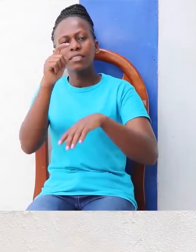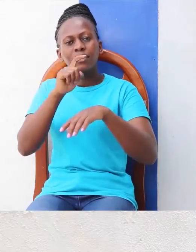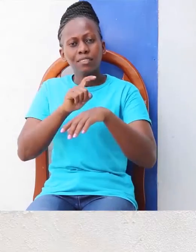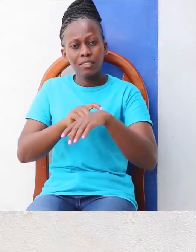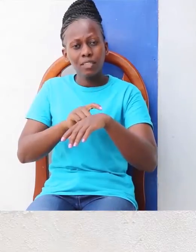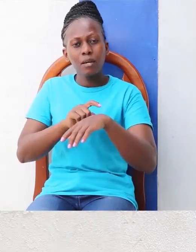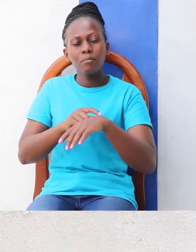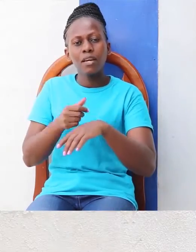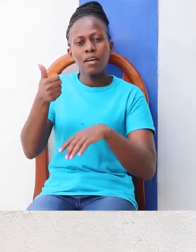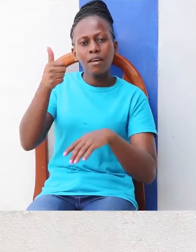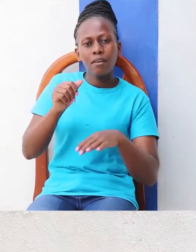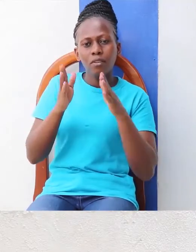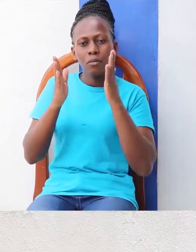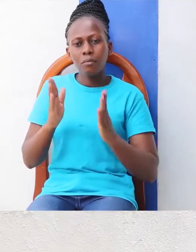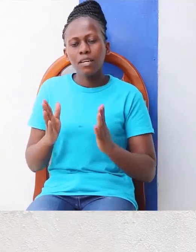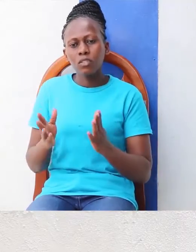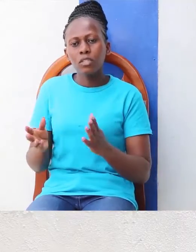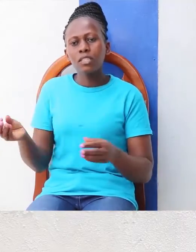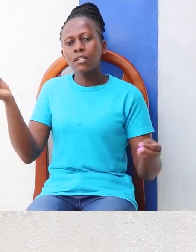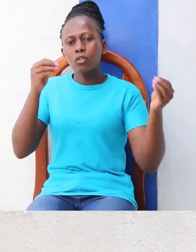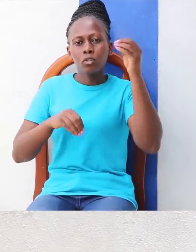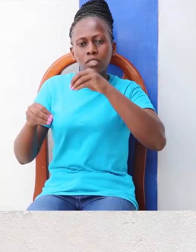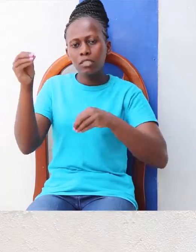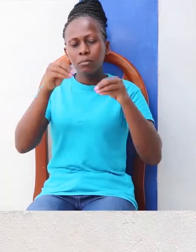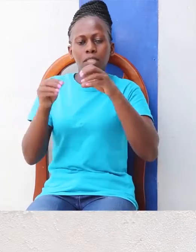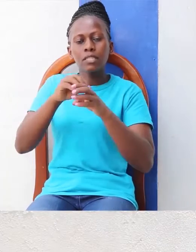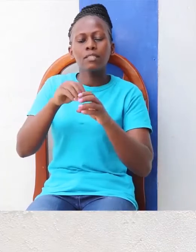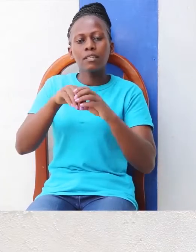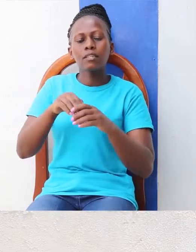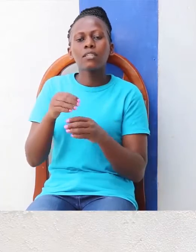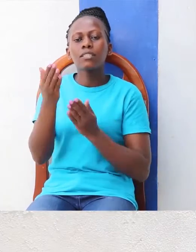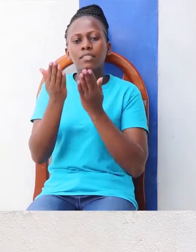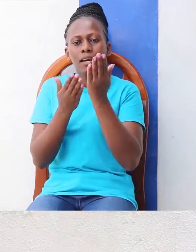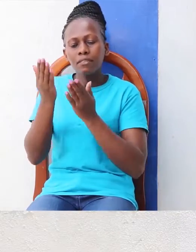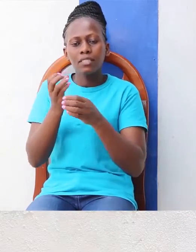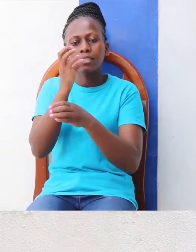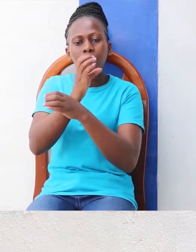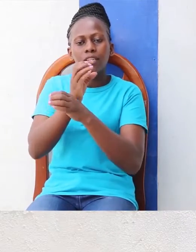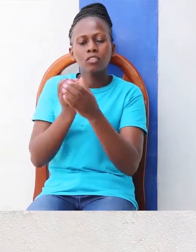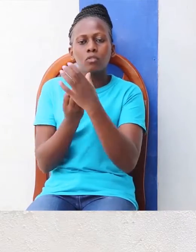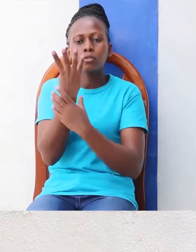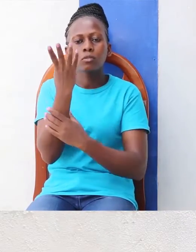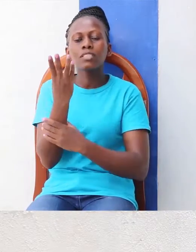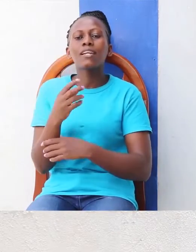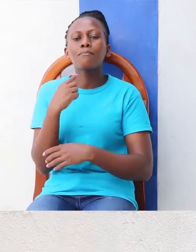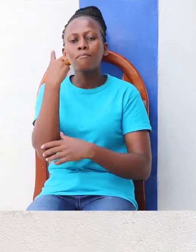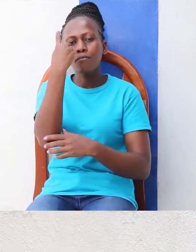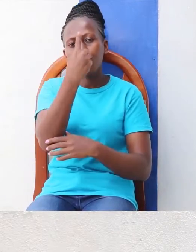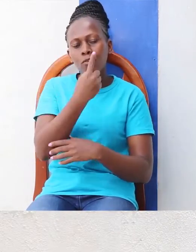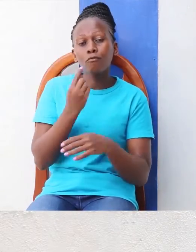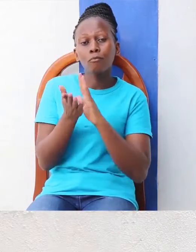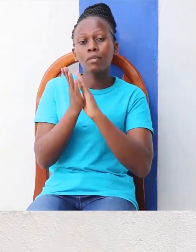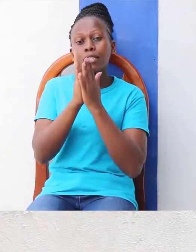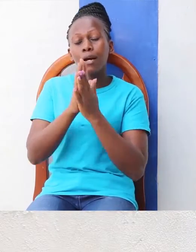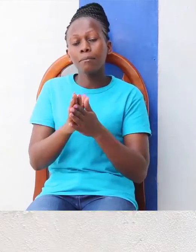that every person contributes in the ministry, the church glows and grows.